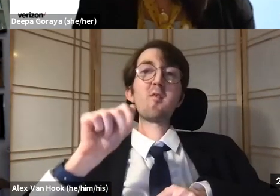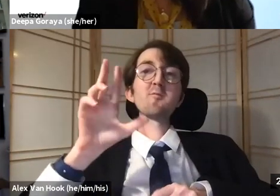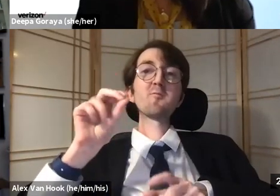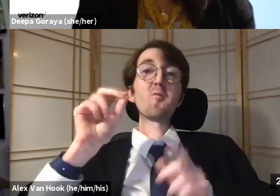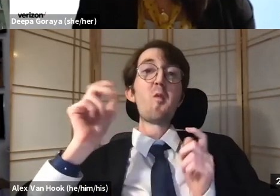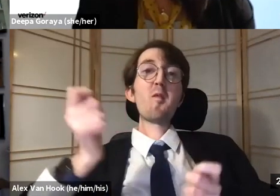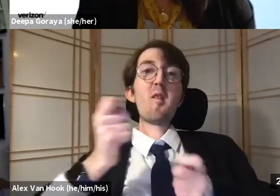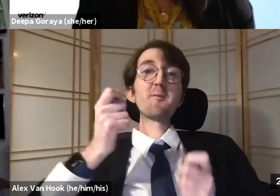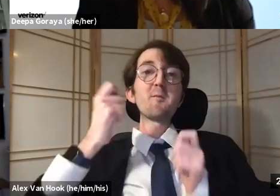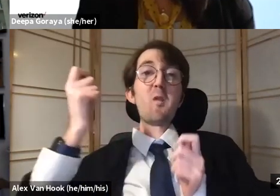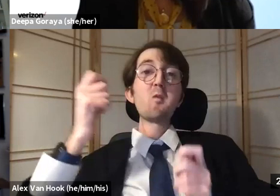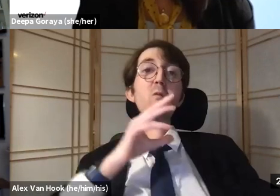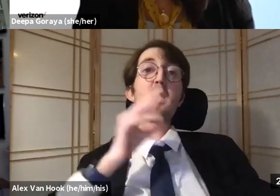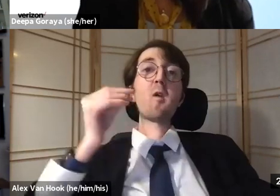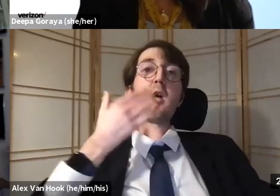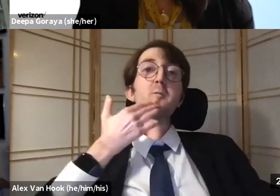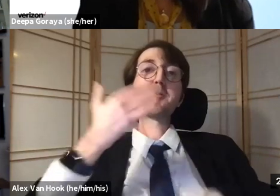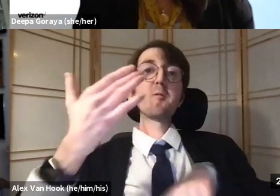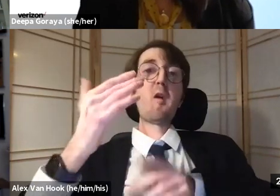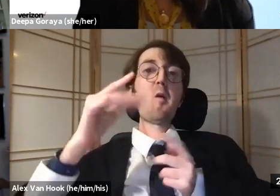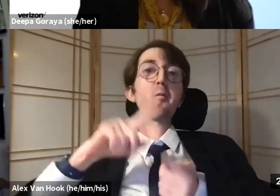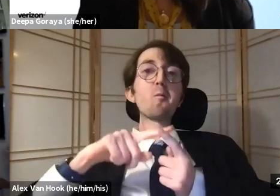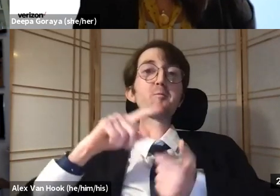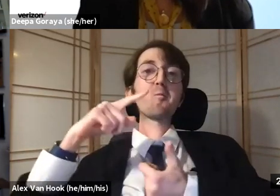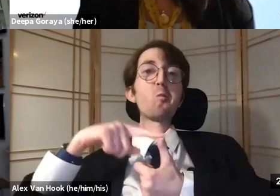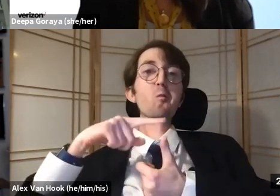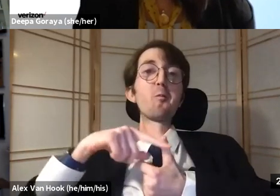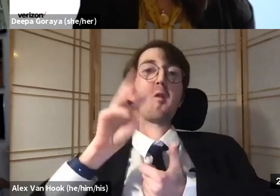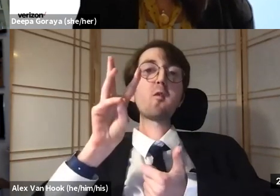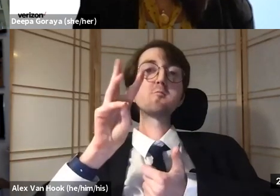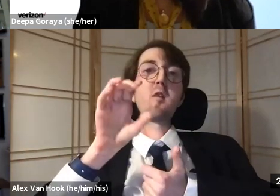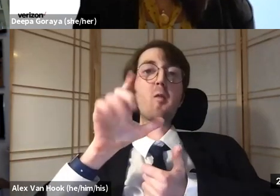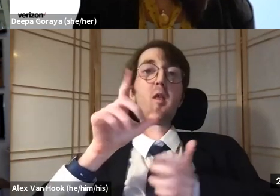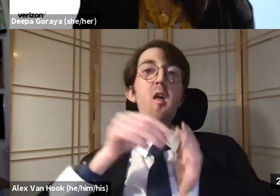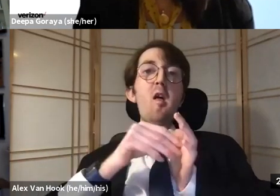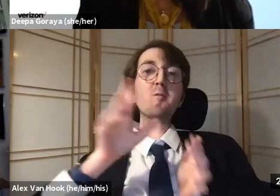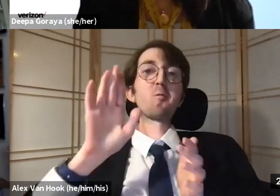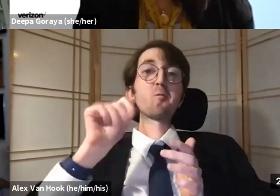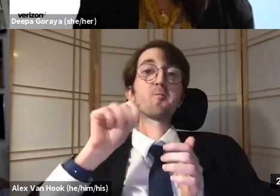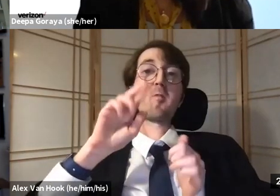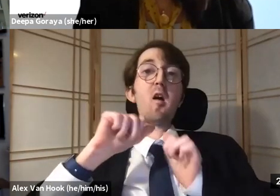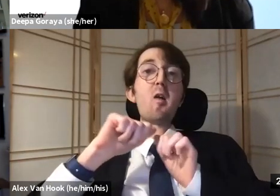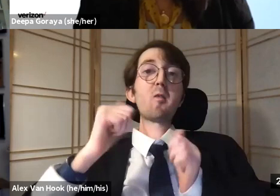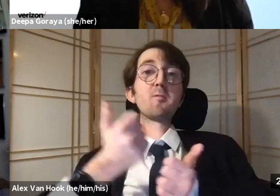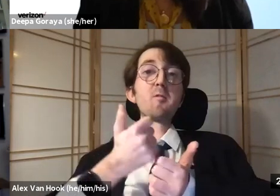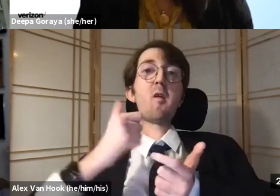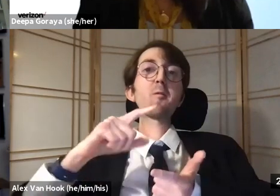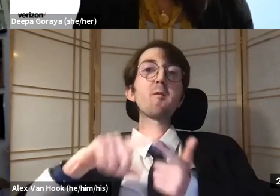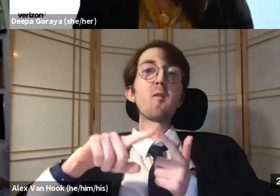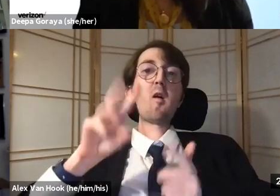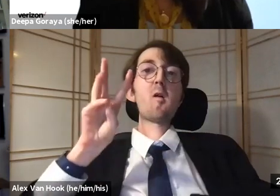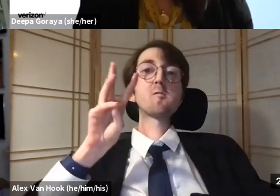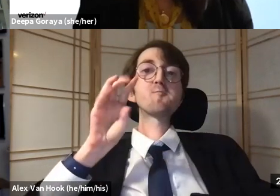Law and Government for hosting the ADA 30th celebration, as well as thank the